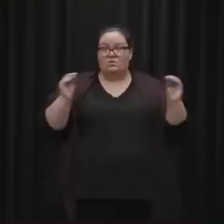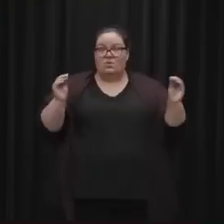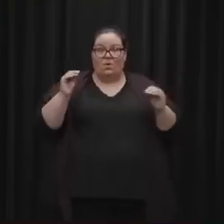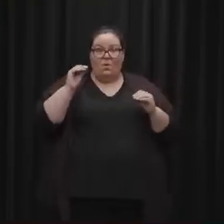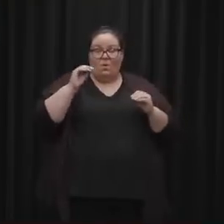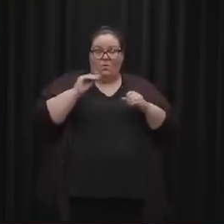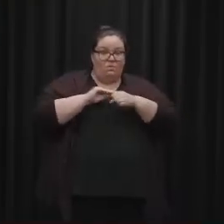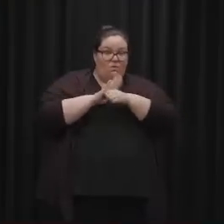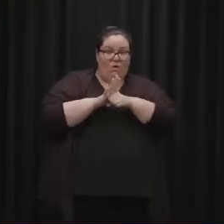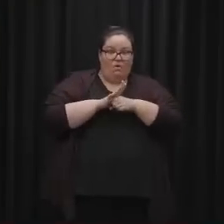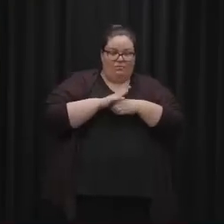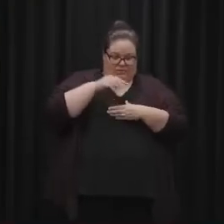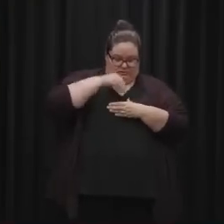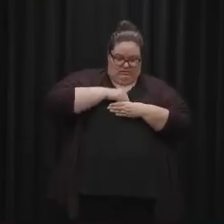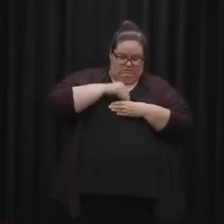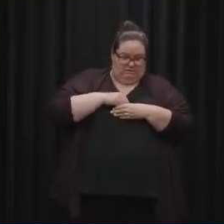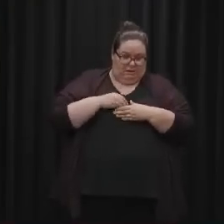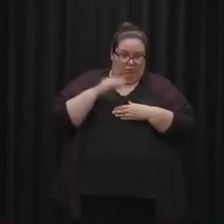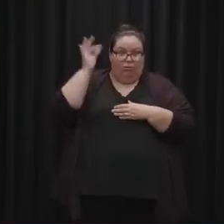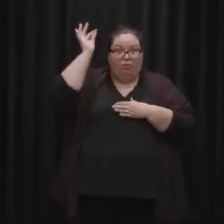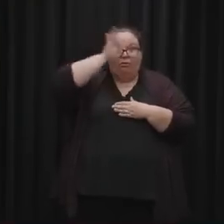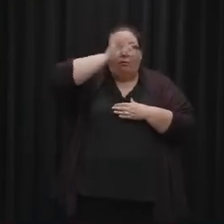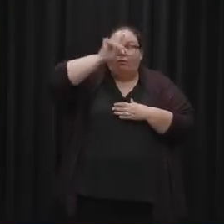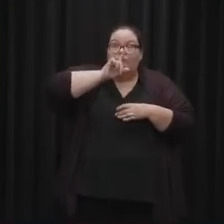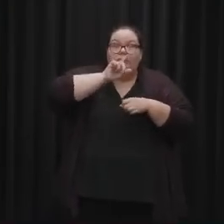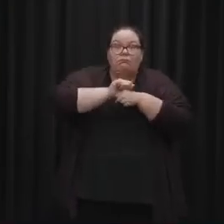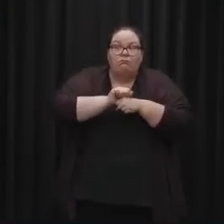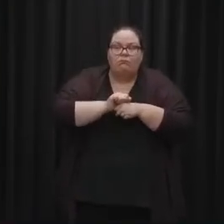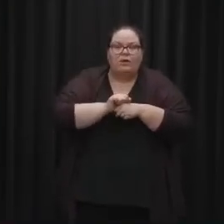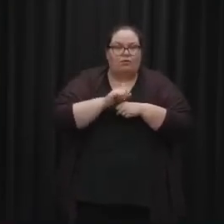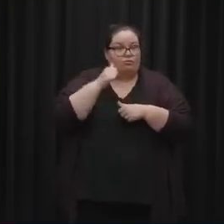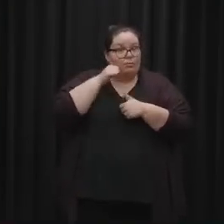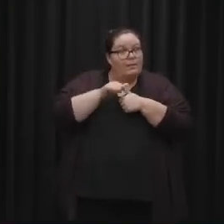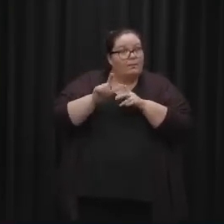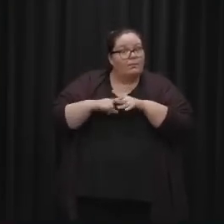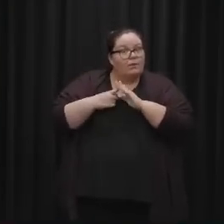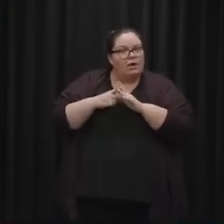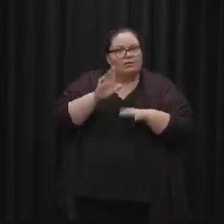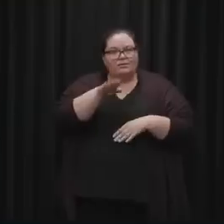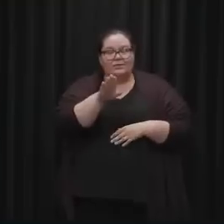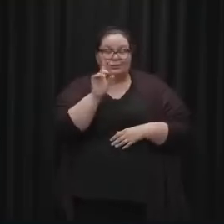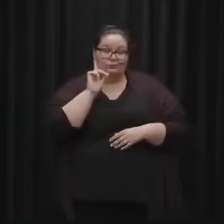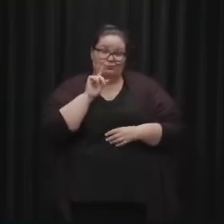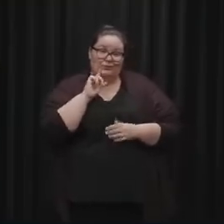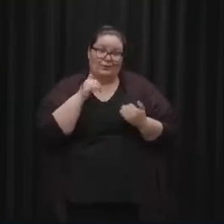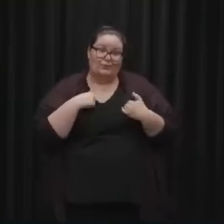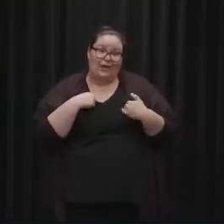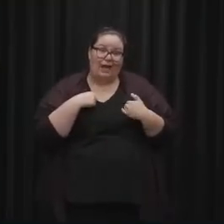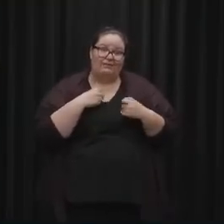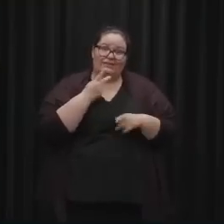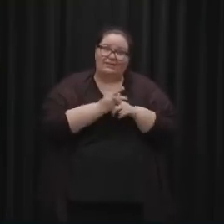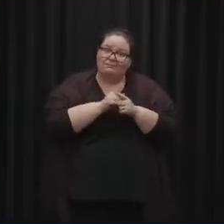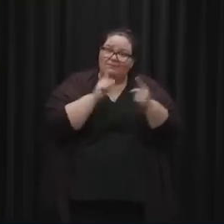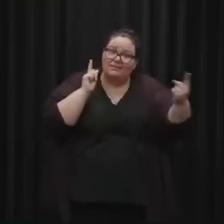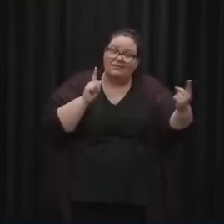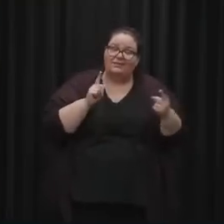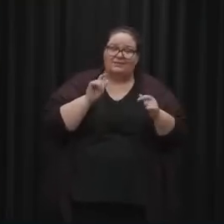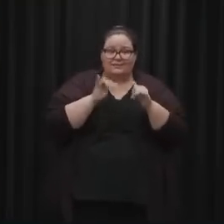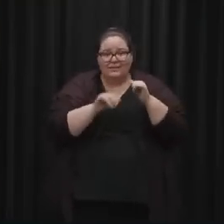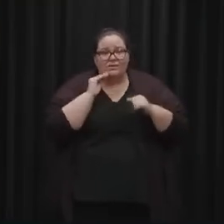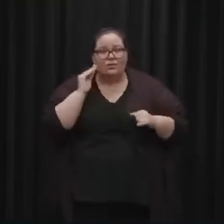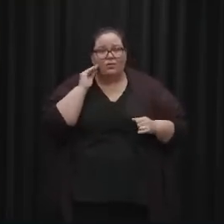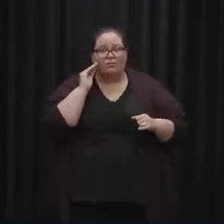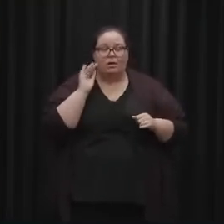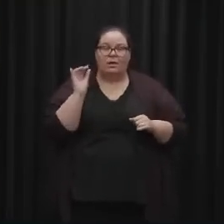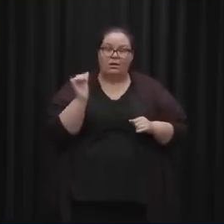encourage everybody to behave as if they had COVID already and act accordingly. And again, especially if you know people